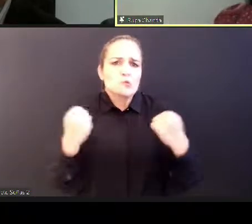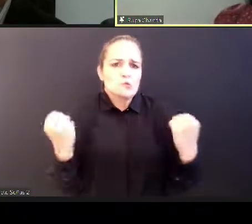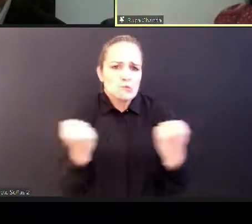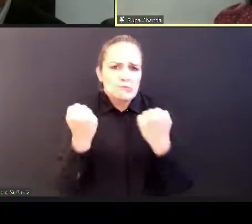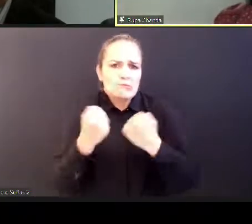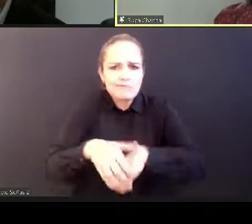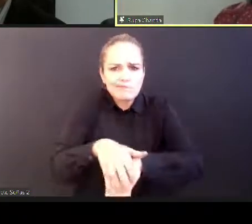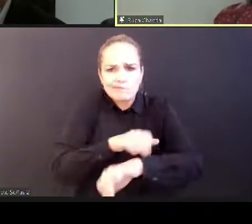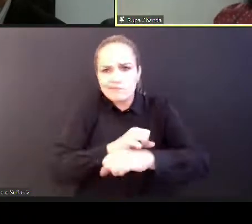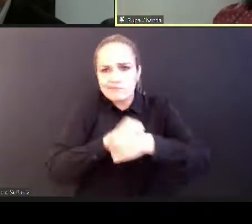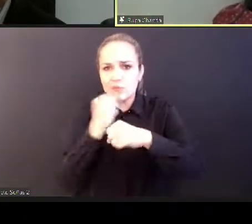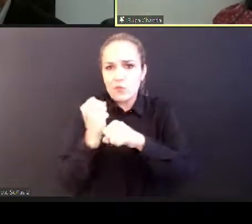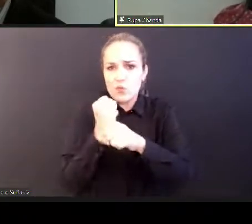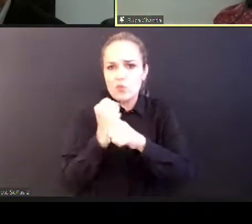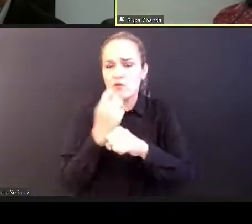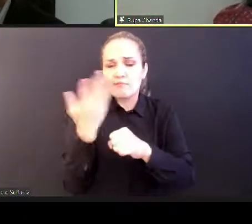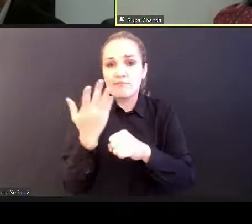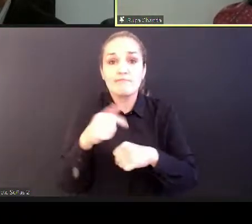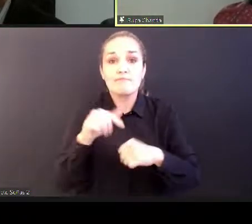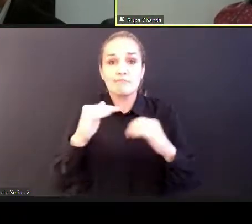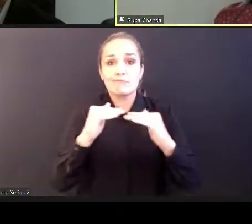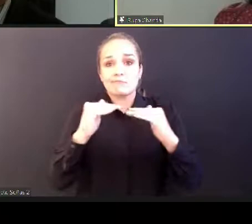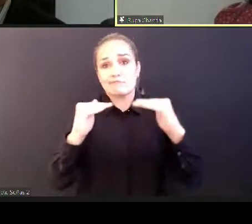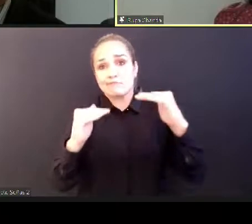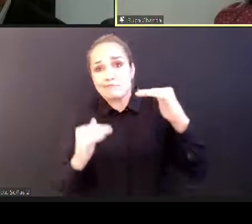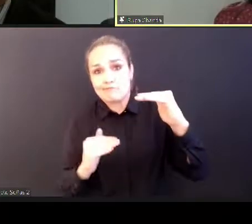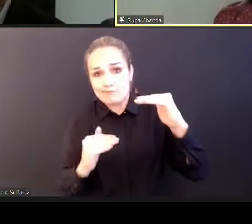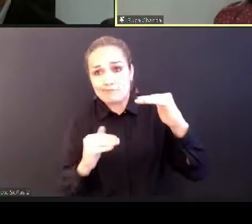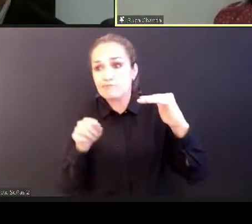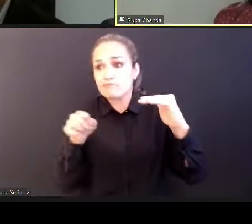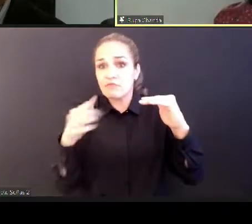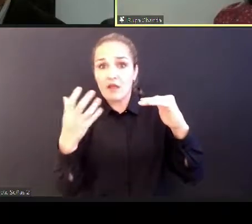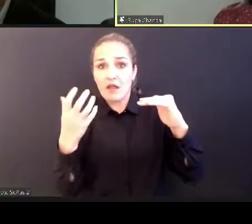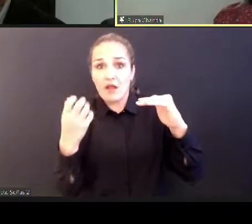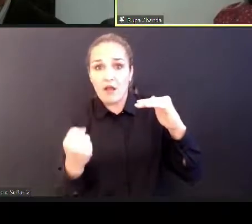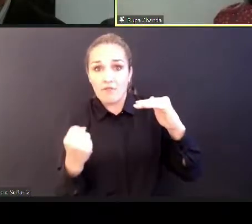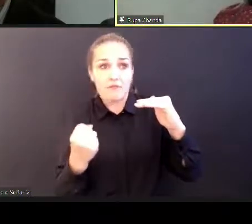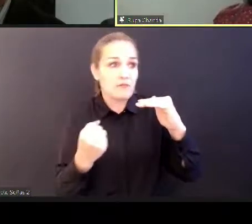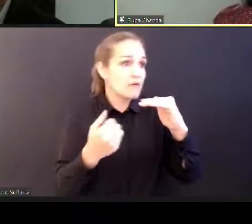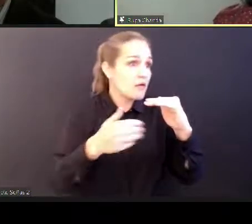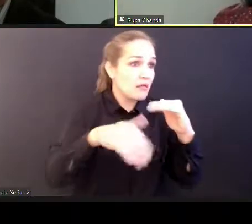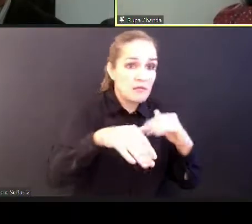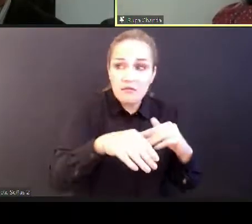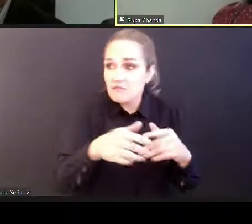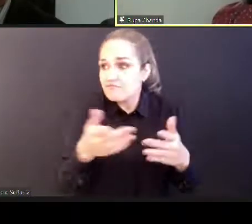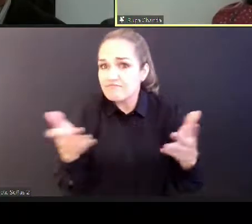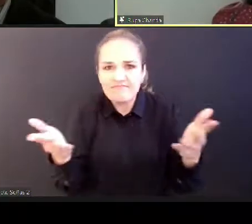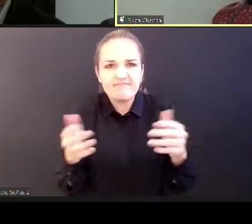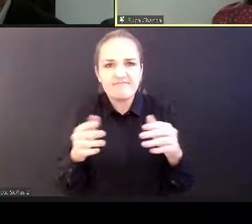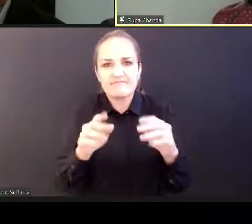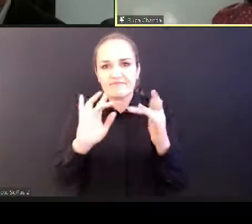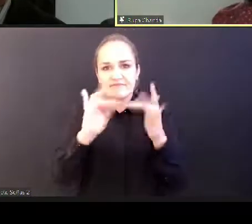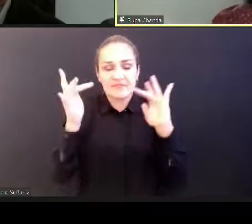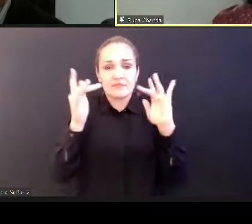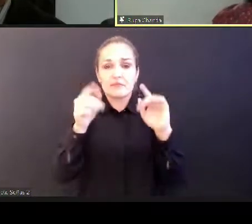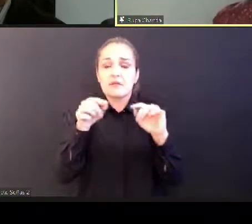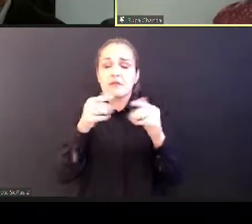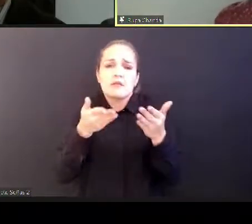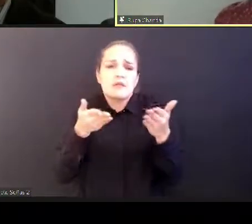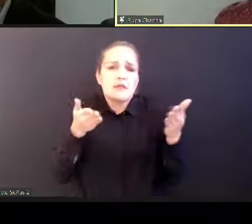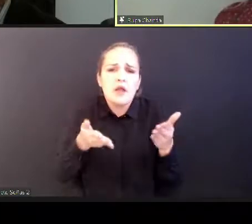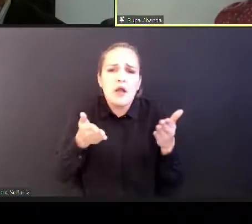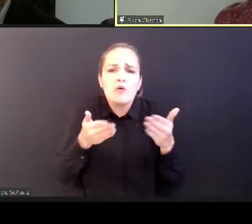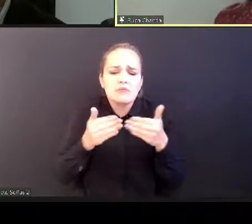and so on might be left out, but this is not inevitable. So it really is a question of how governments are able to spread